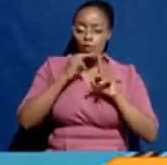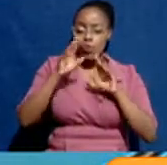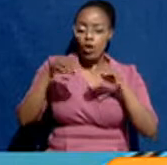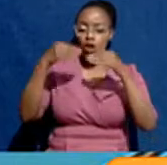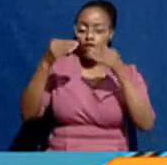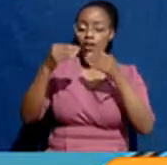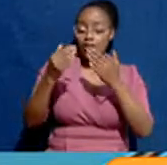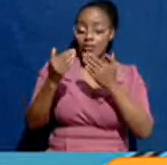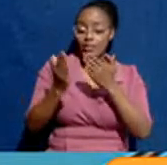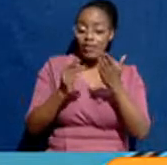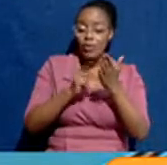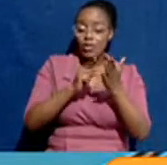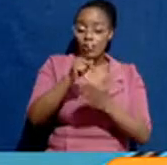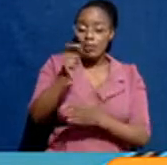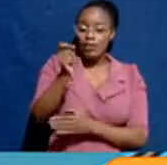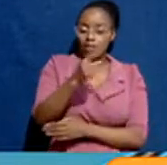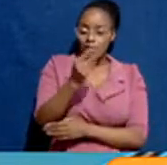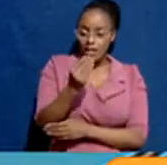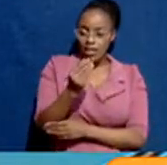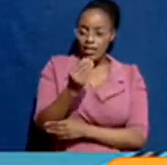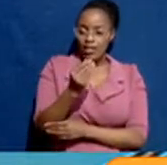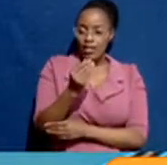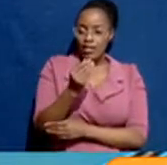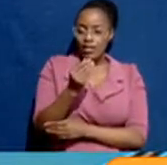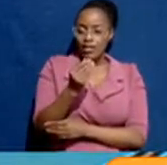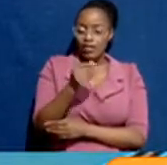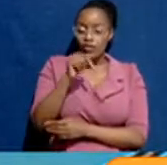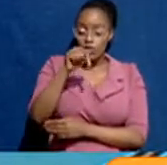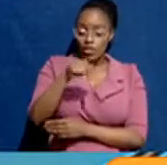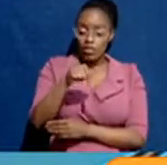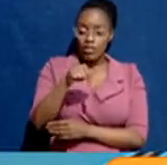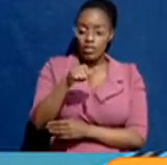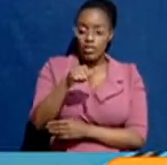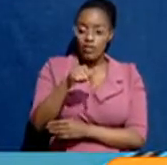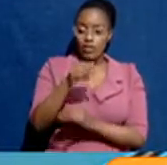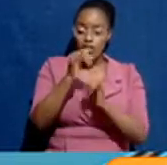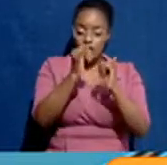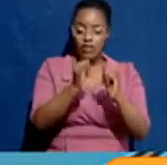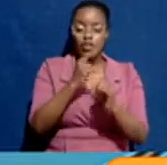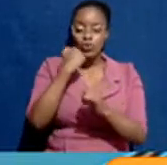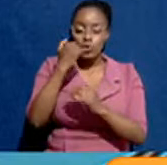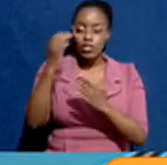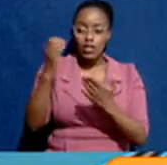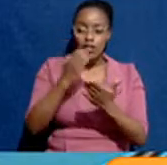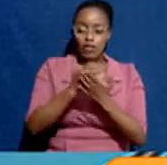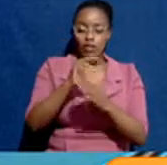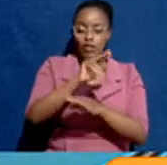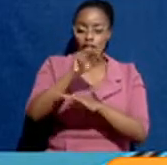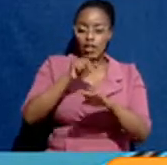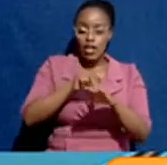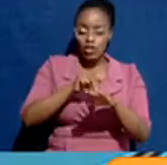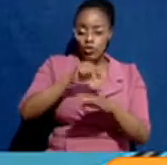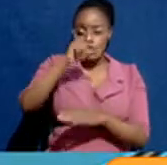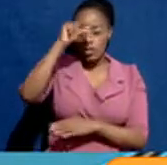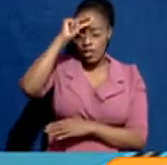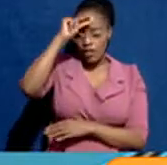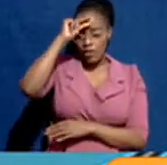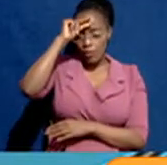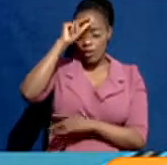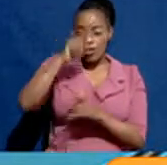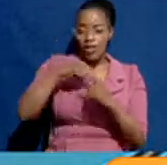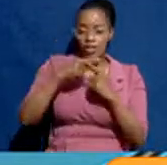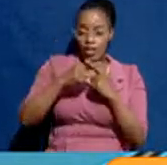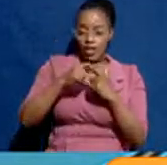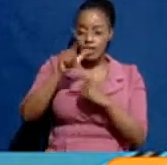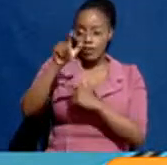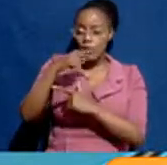that is paying salaries for this individual who is employed by the national government and the one who